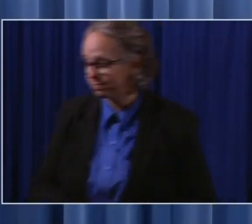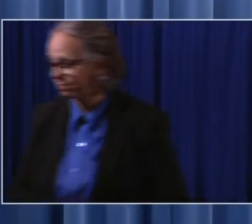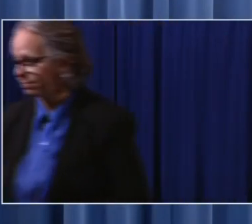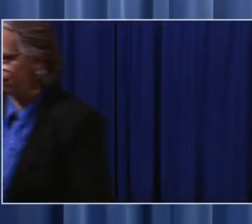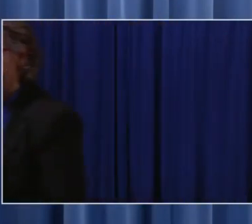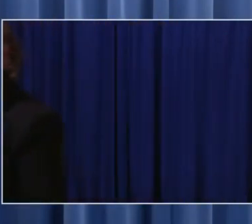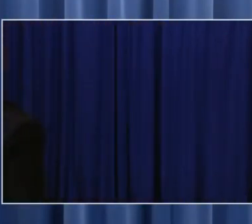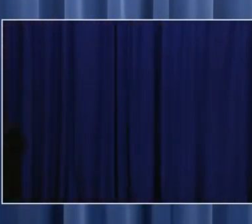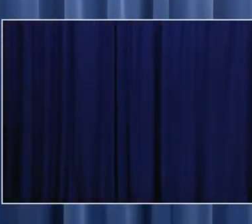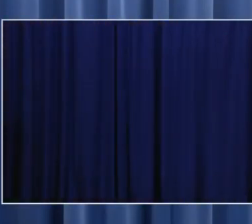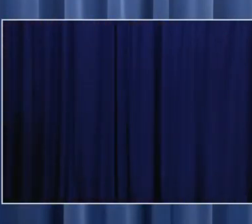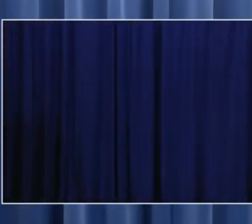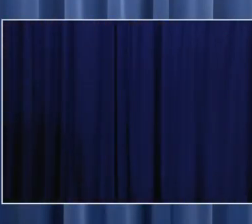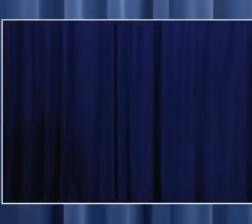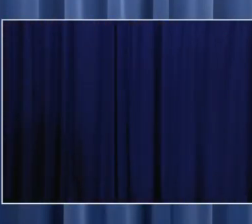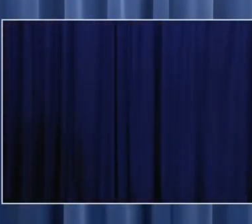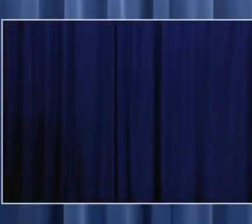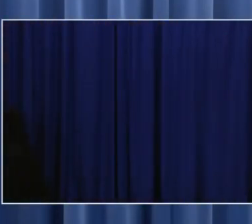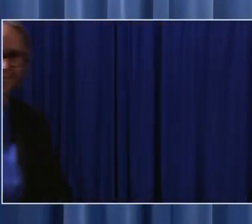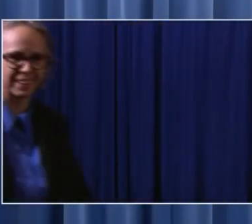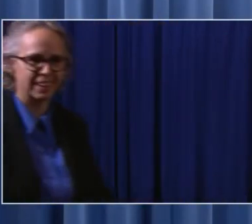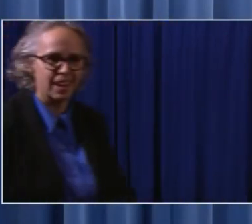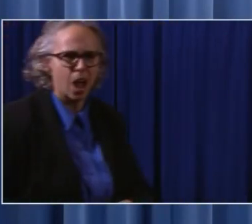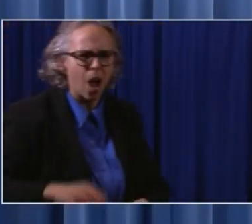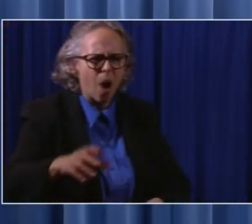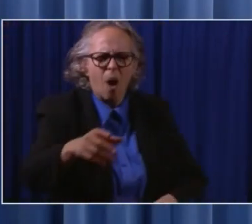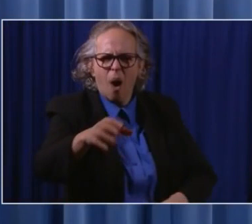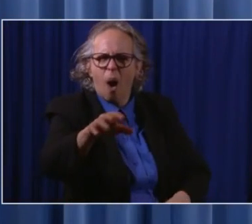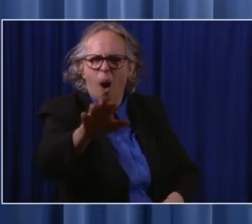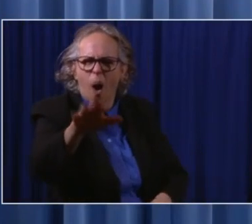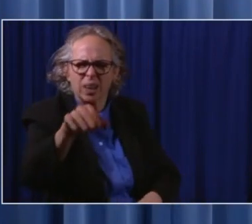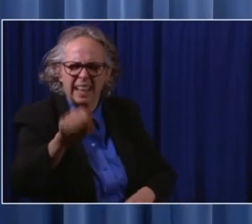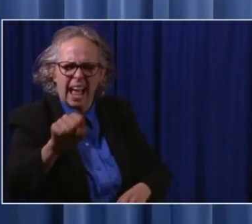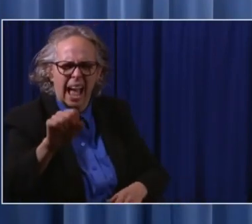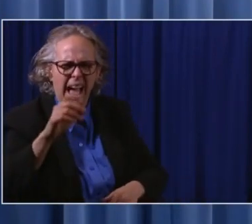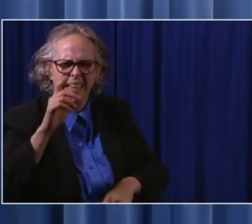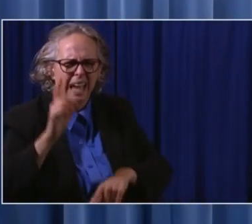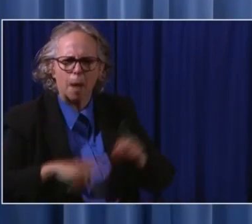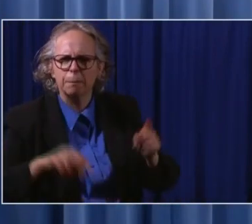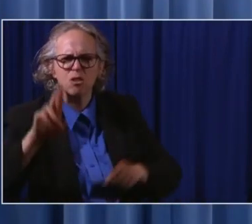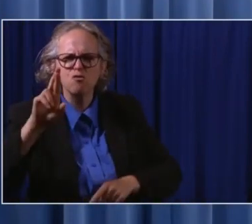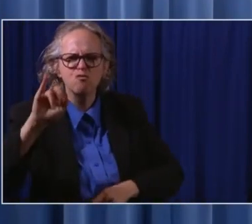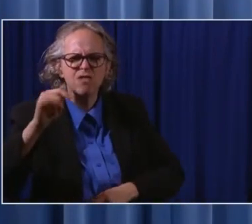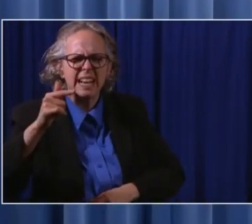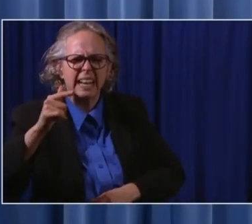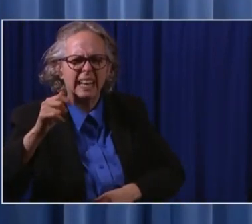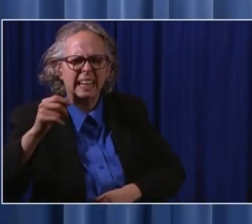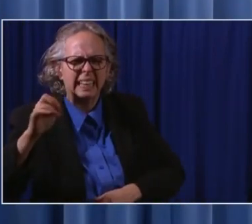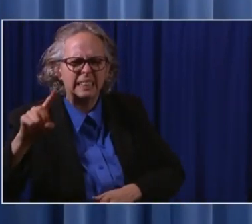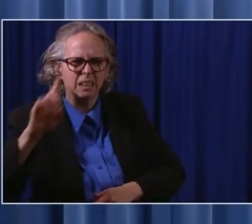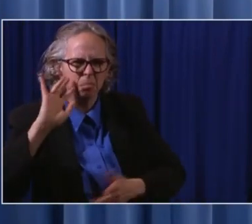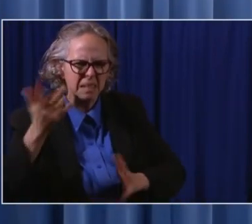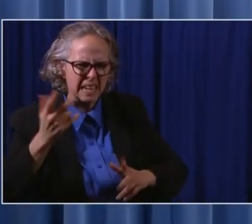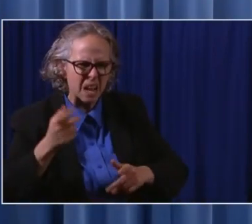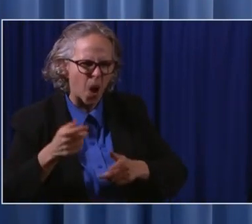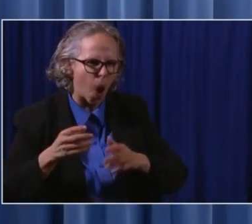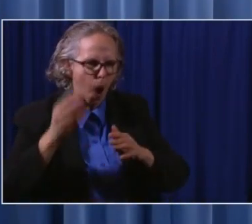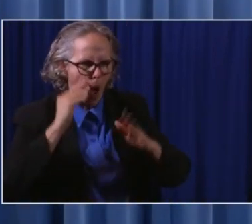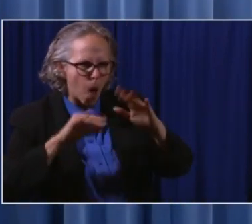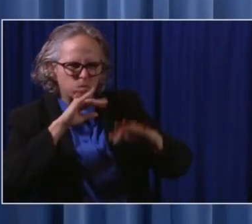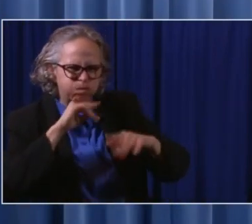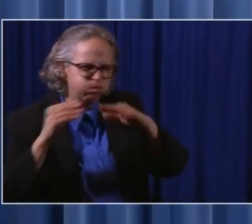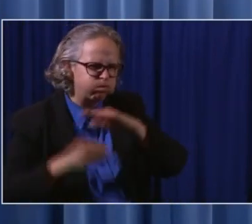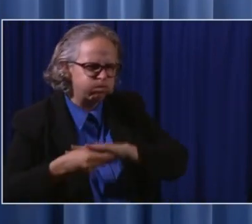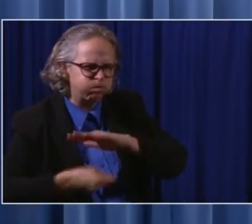Yeah, I'm convinced it can't be rigged. I mean, look, we have to be vigilant. And there's nothing wrong with, you know, when people say be vigilant, yes,